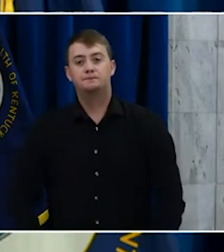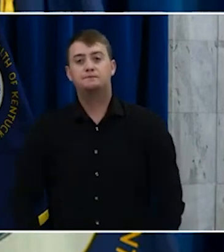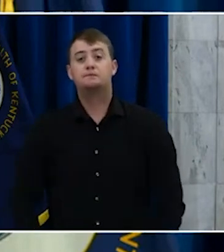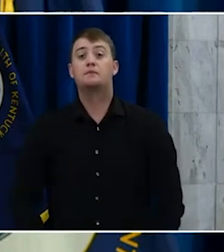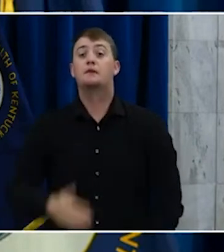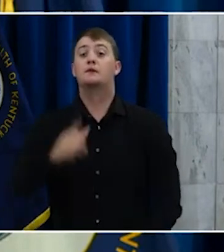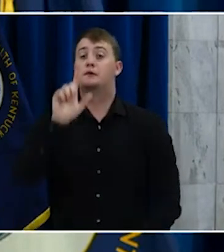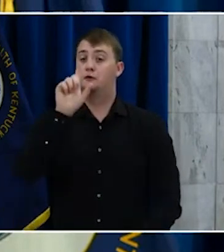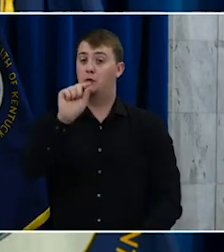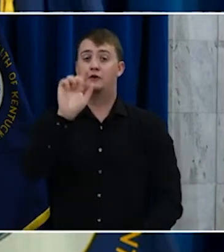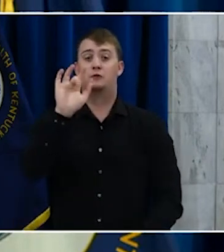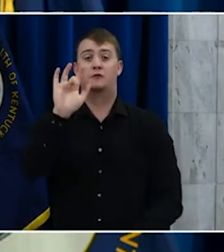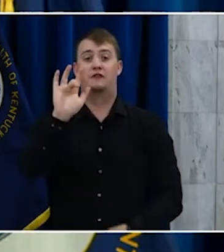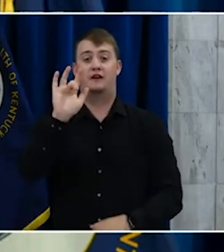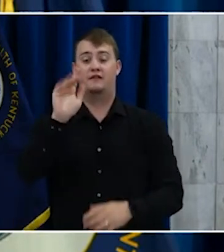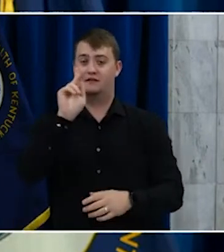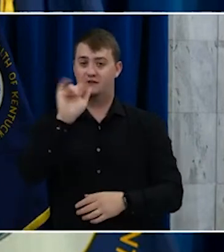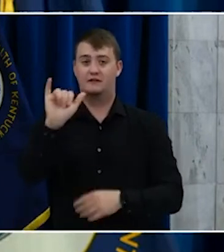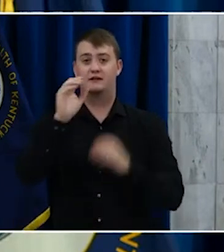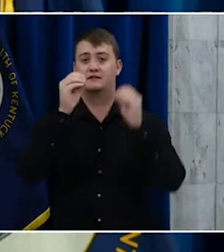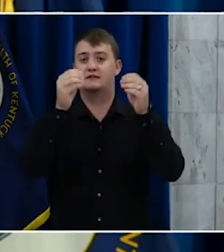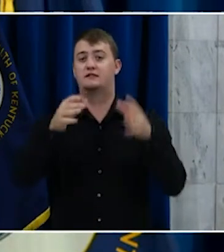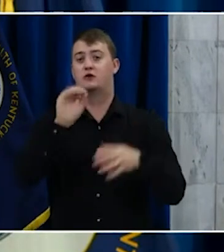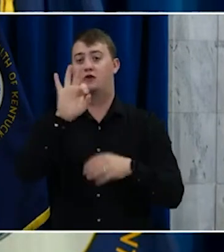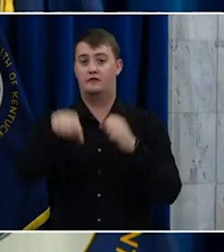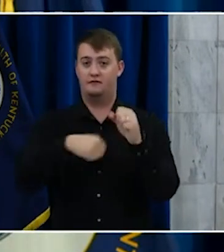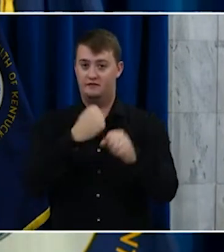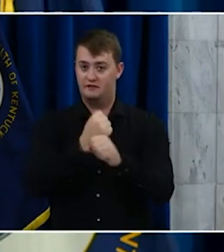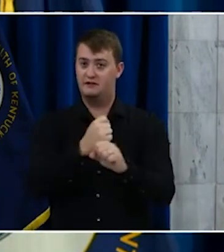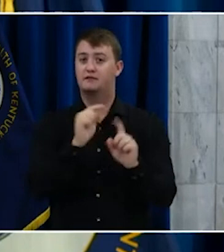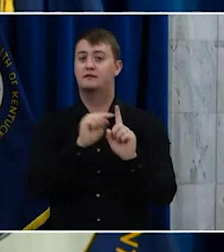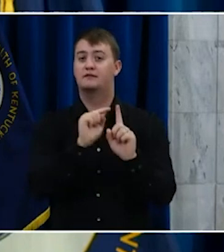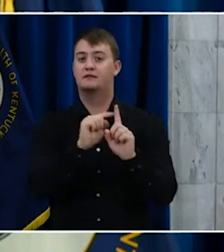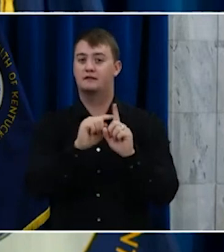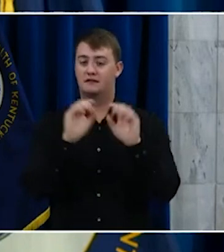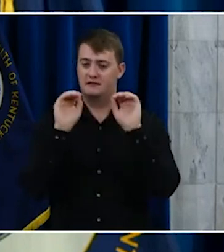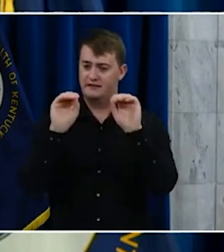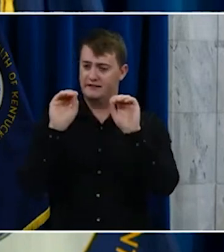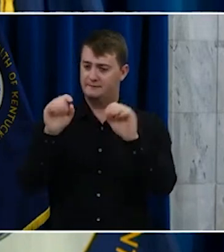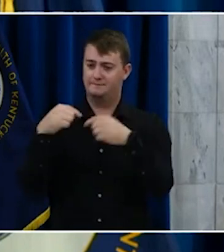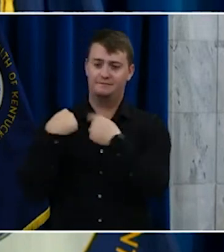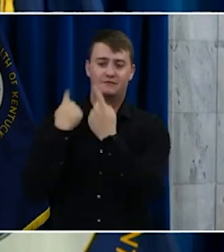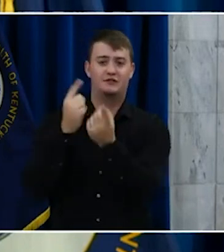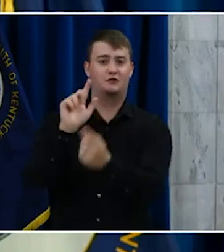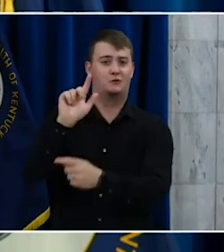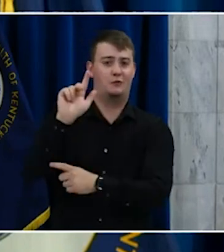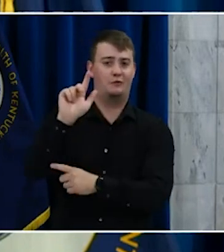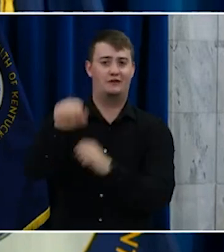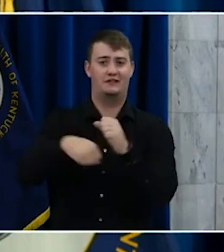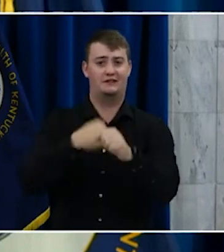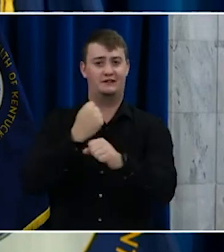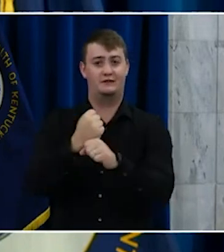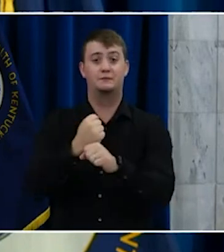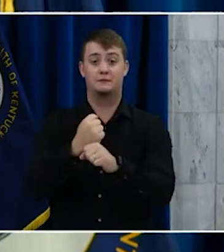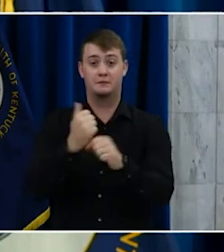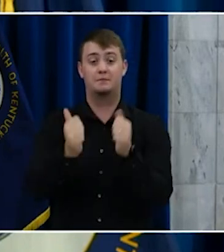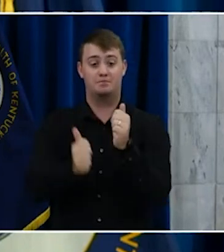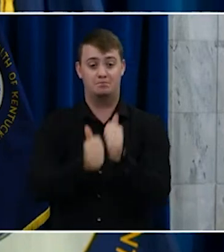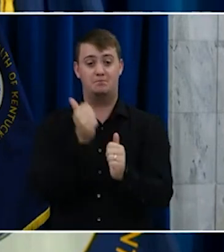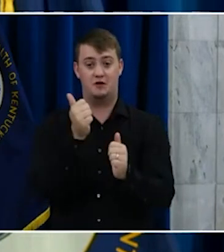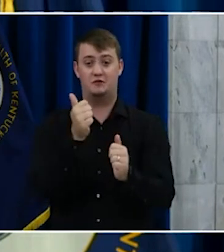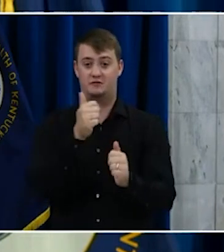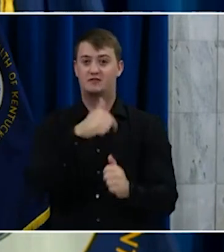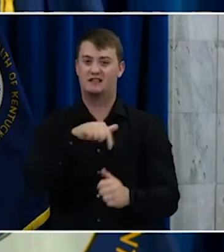The 2025 Kentucky Teacher of the Year has been teaching for 23 years, most of them